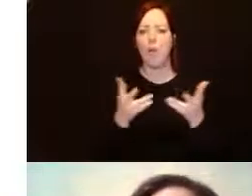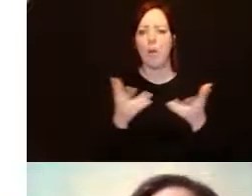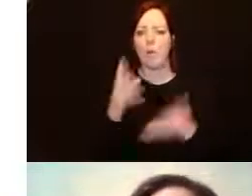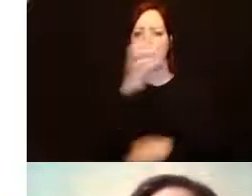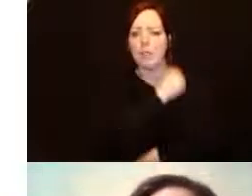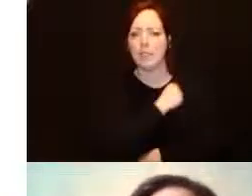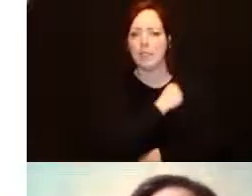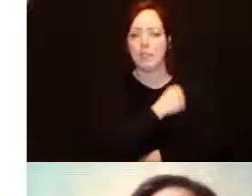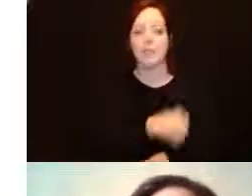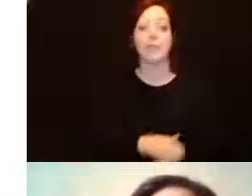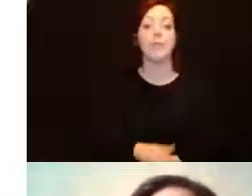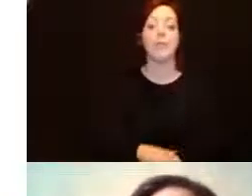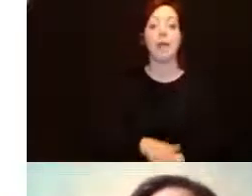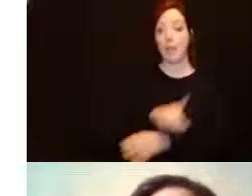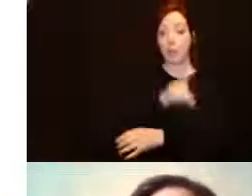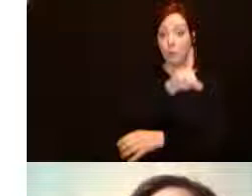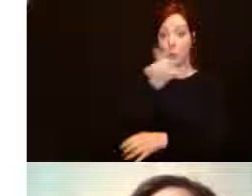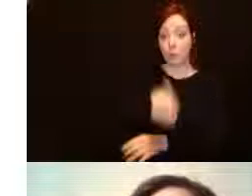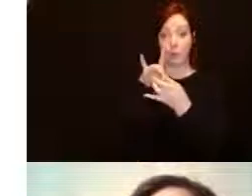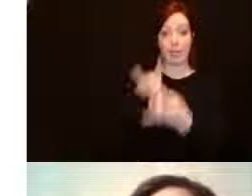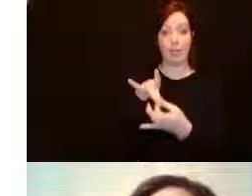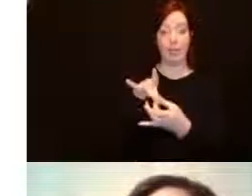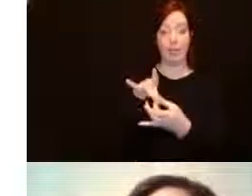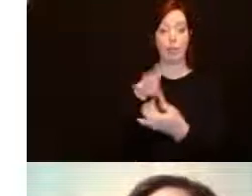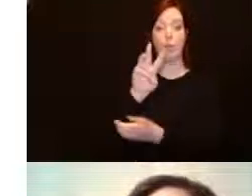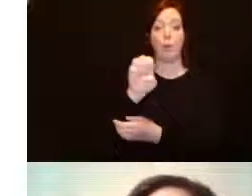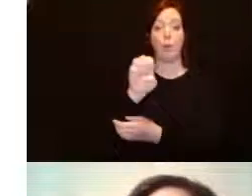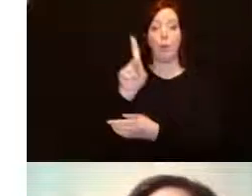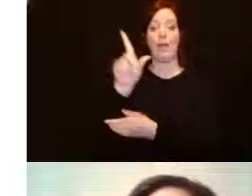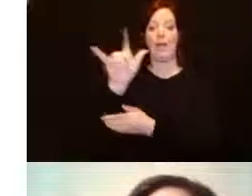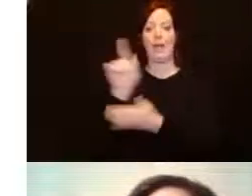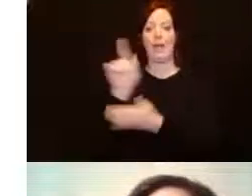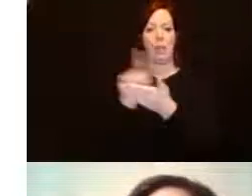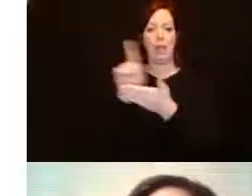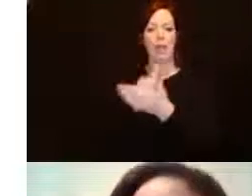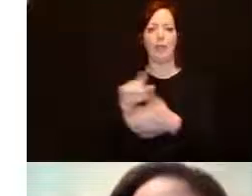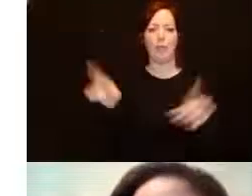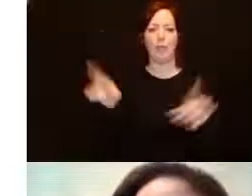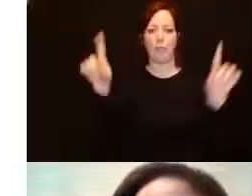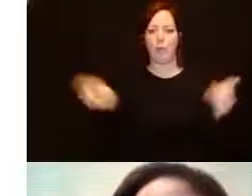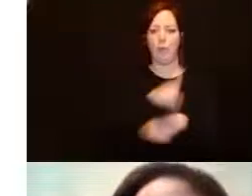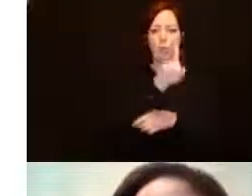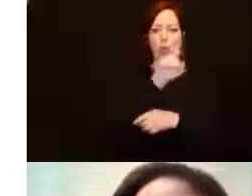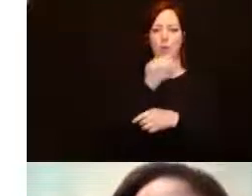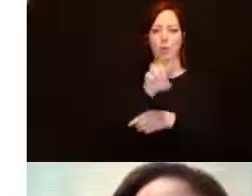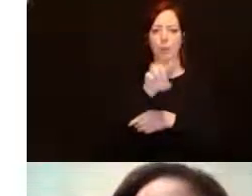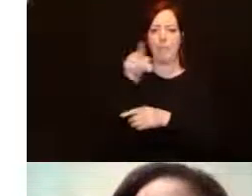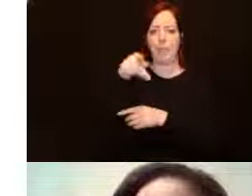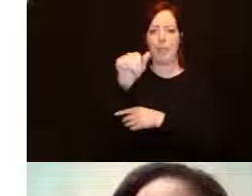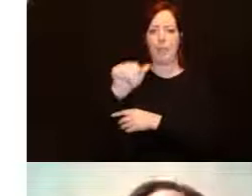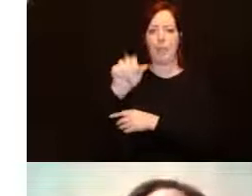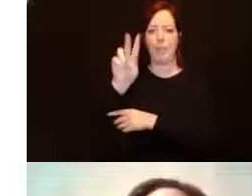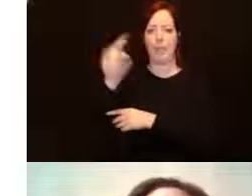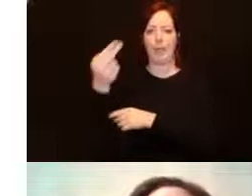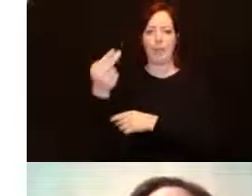There was just a question about weekly and then the words PAH. The